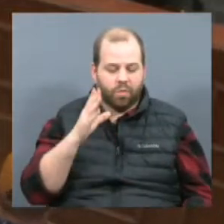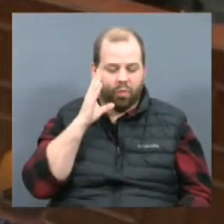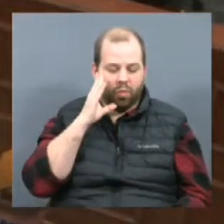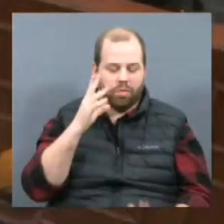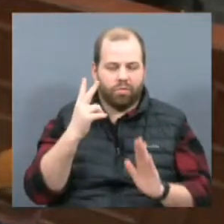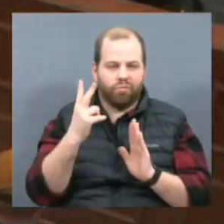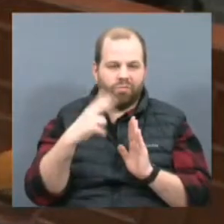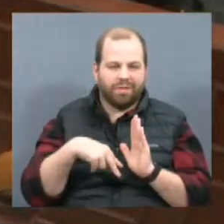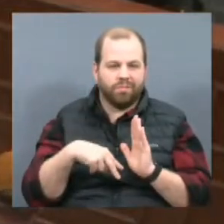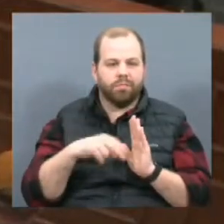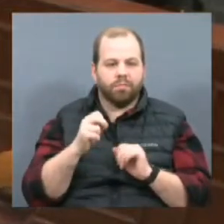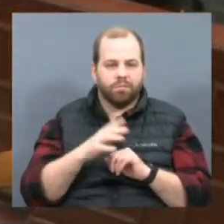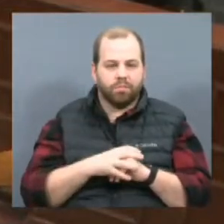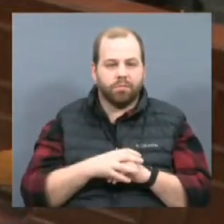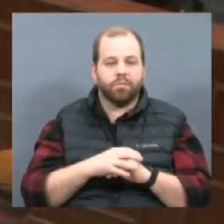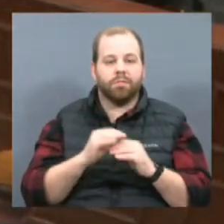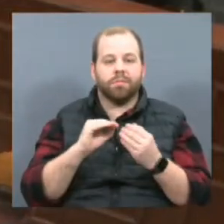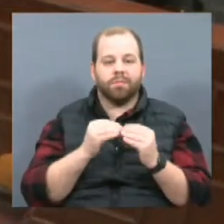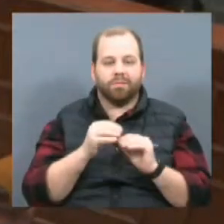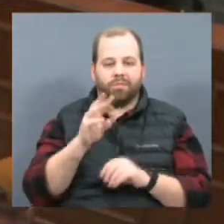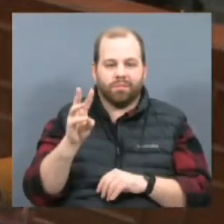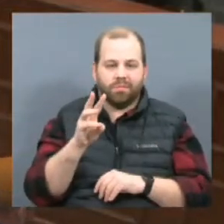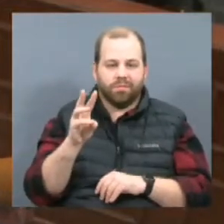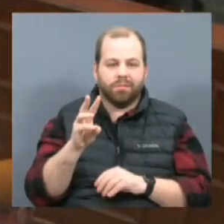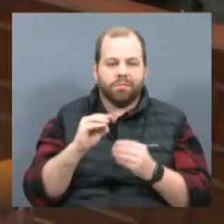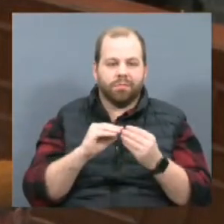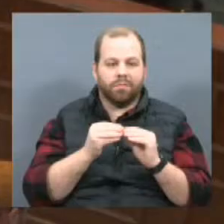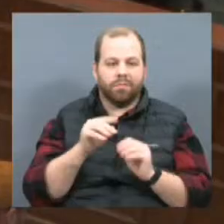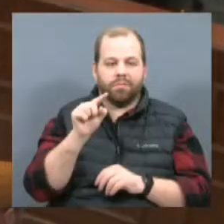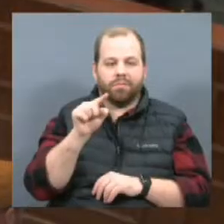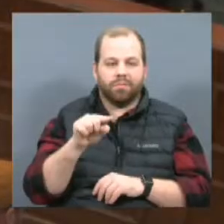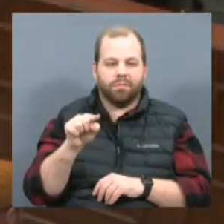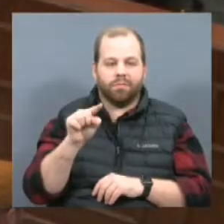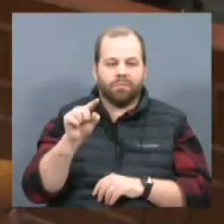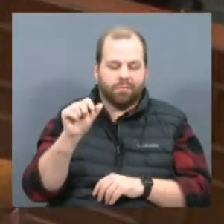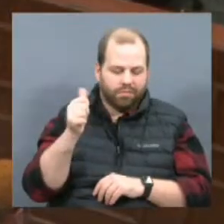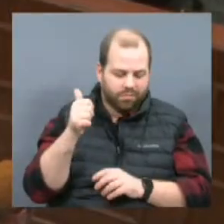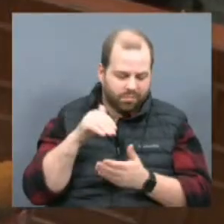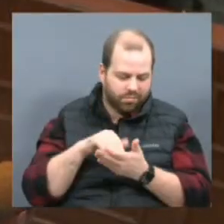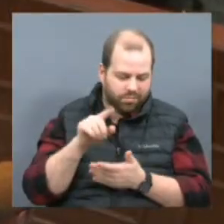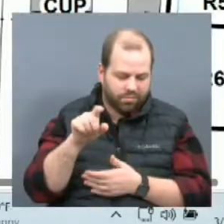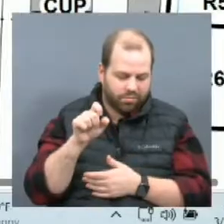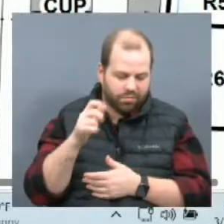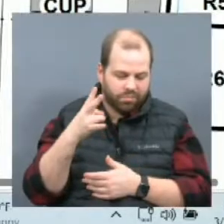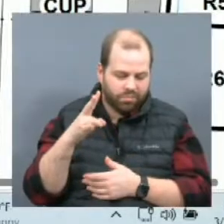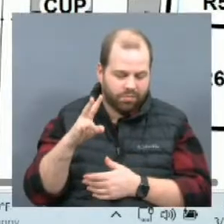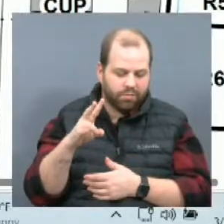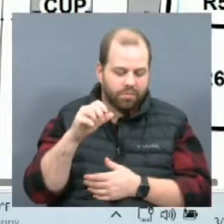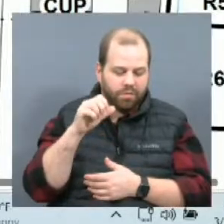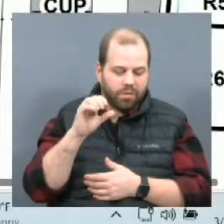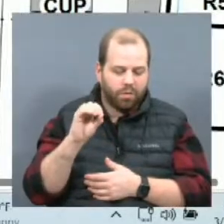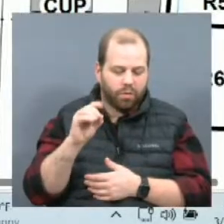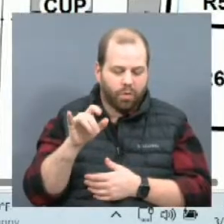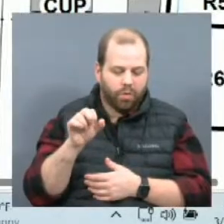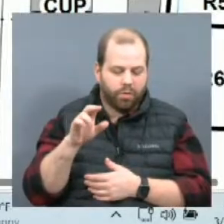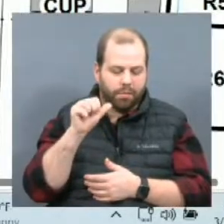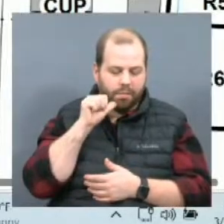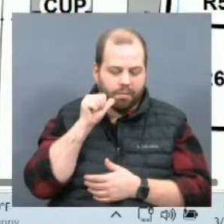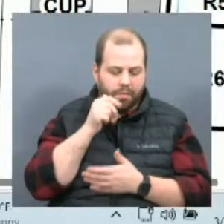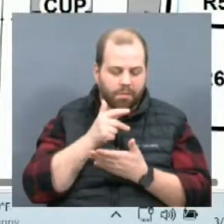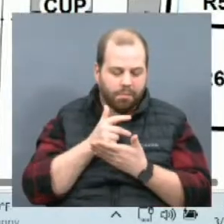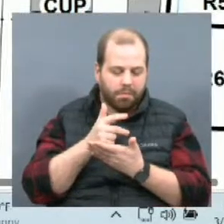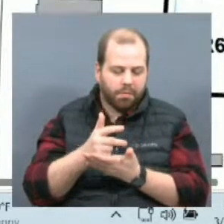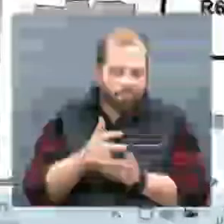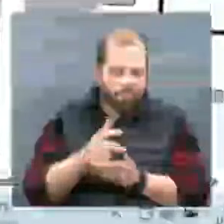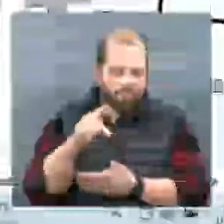reading. Monty, if you will. Item number 6, file number Z 10117, the Oyster Bar Employee Parking Lot,